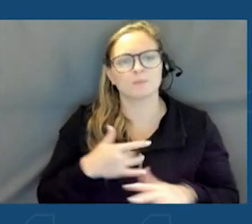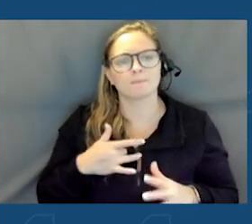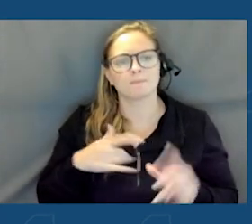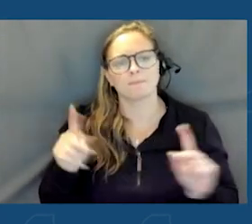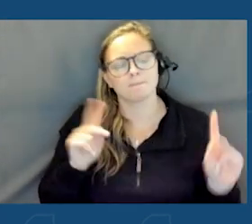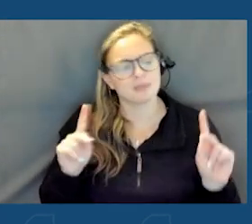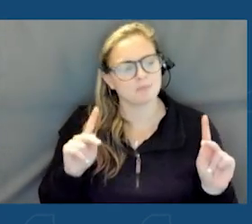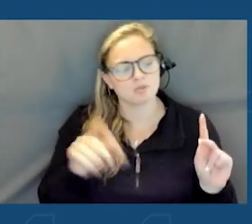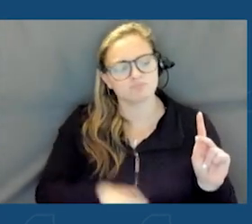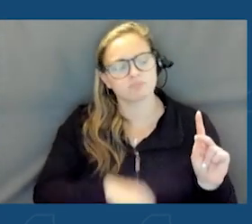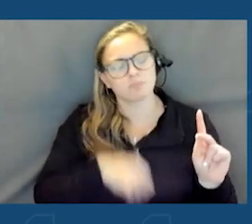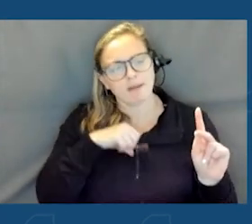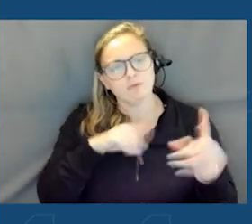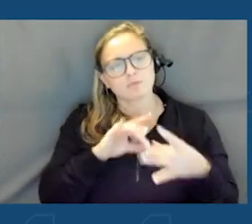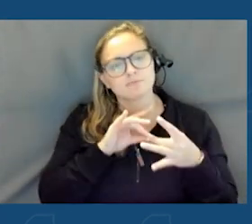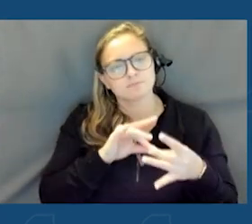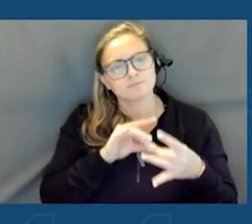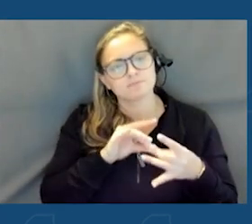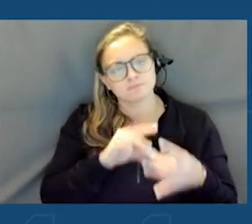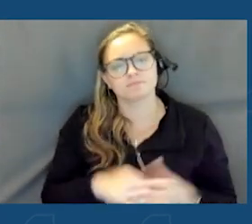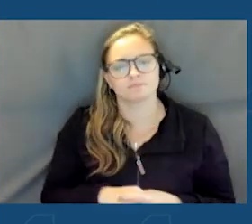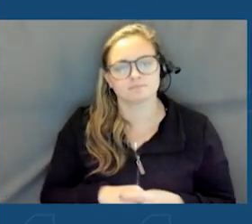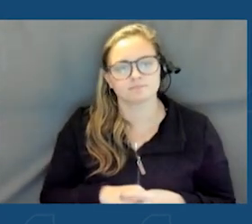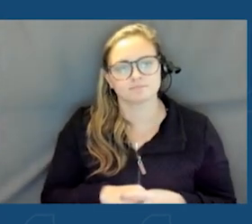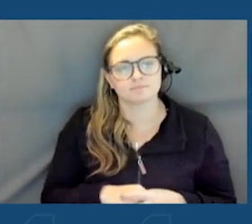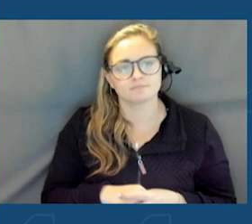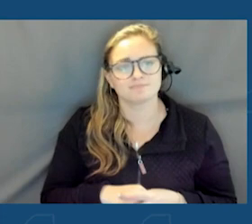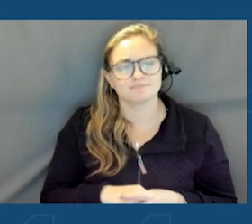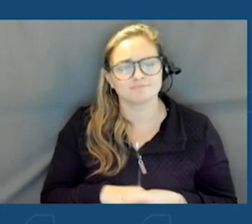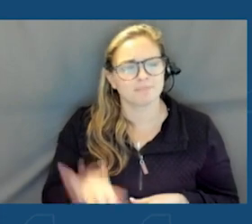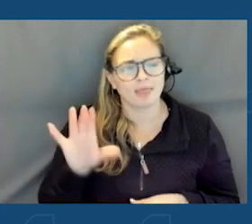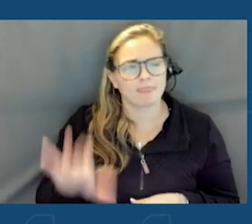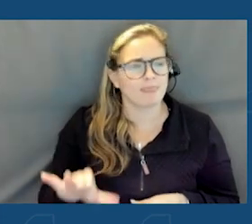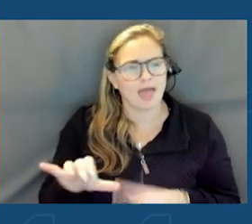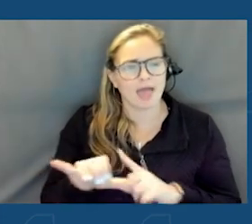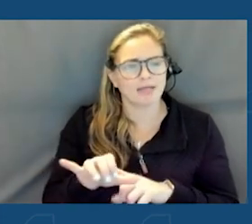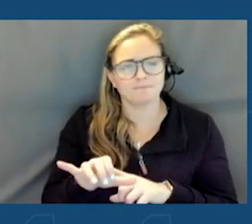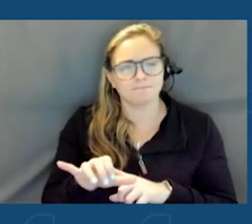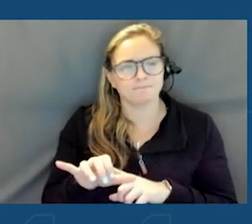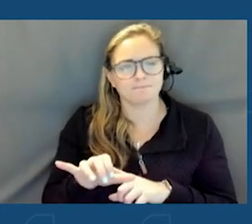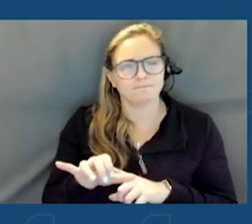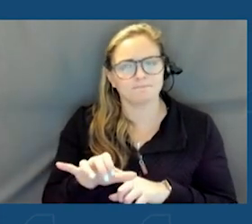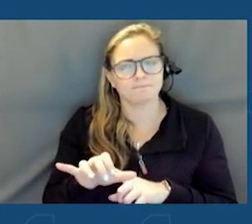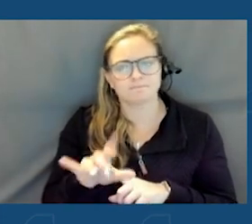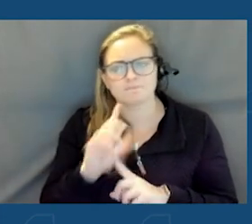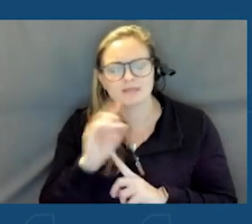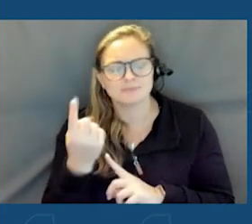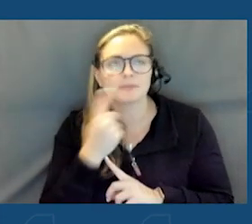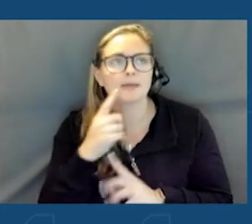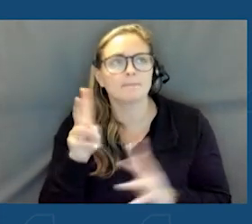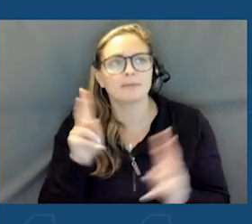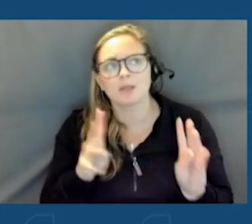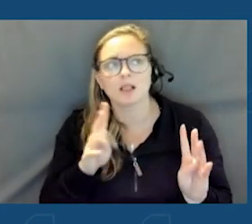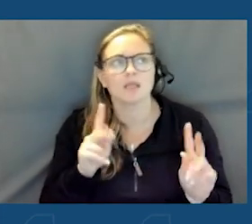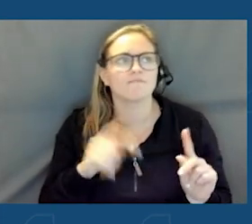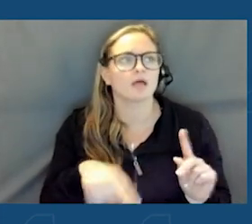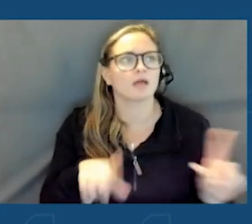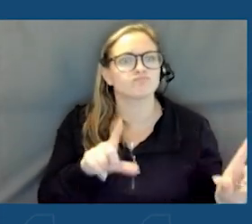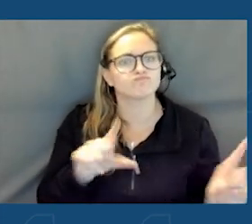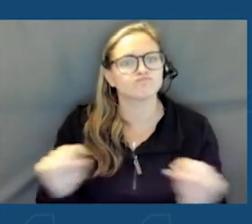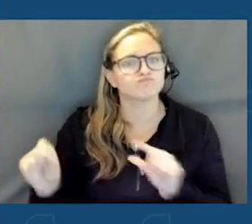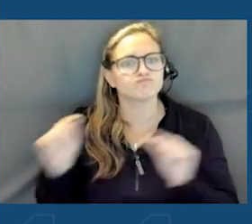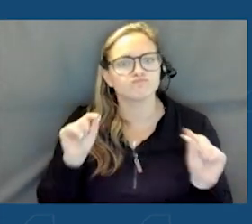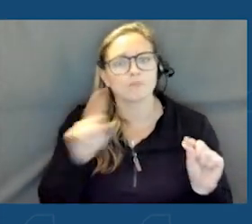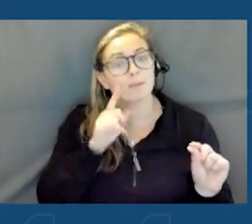so proud to be associated with this. And that's not something everyone has always touted and spoken about, and I'm happy to do